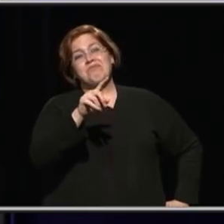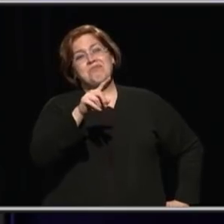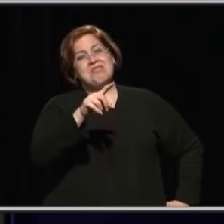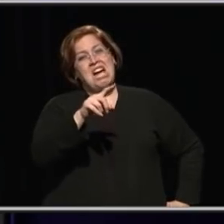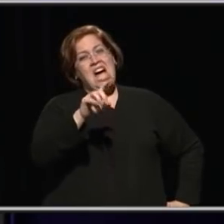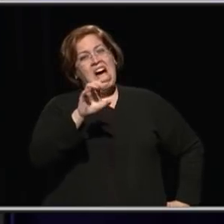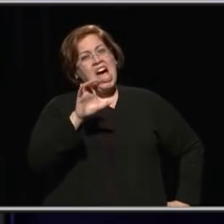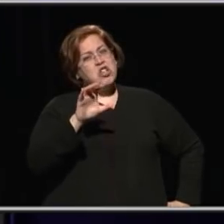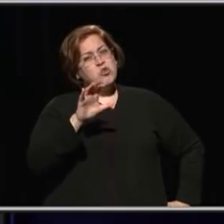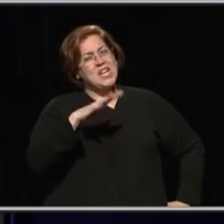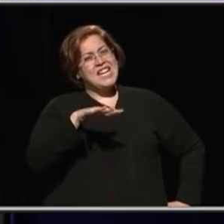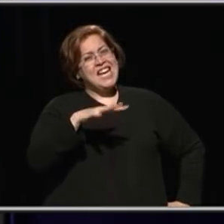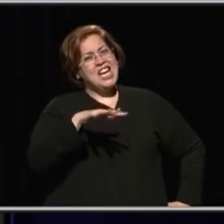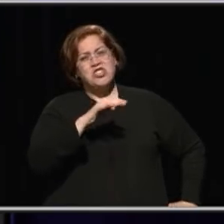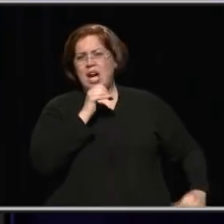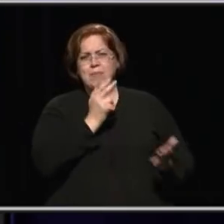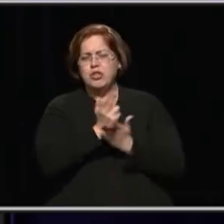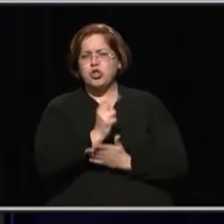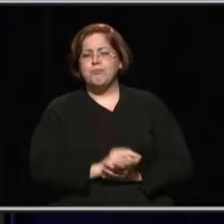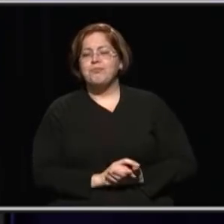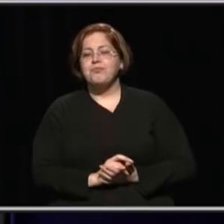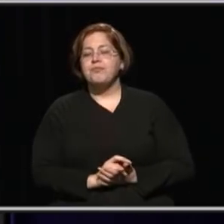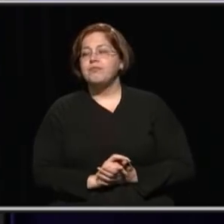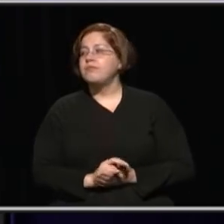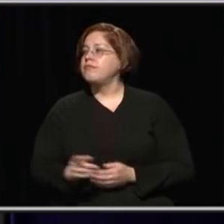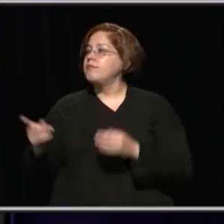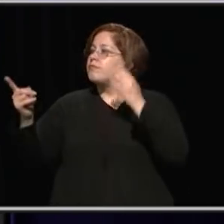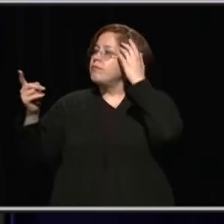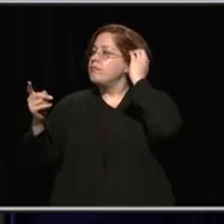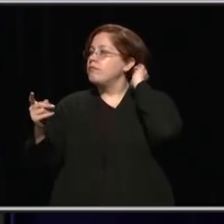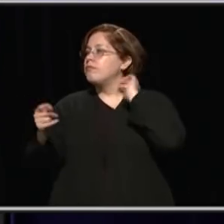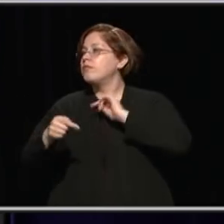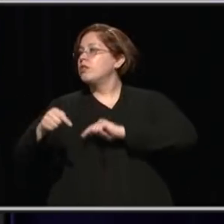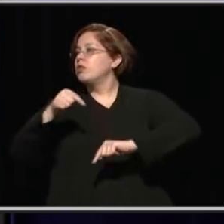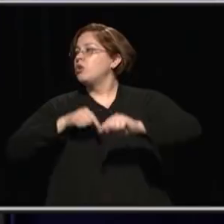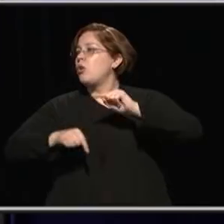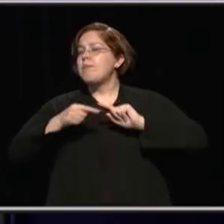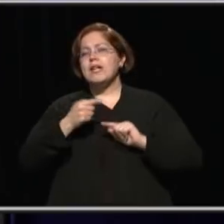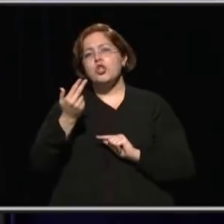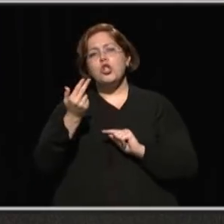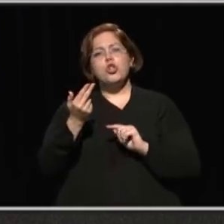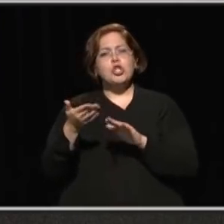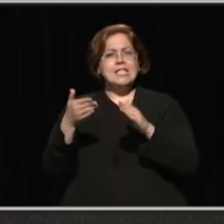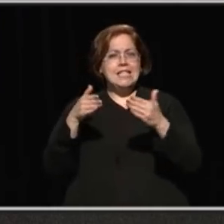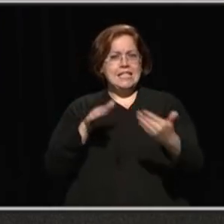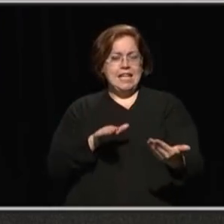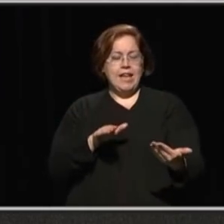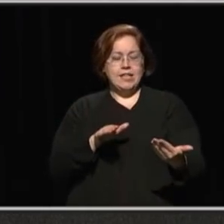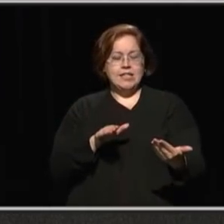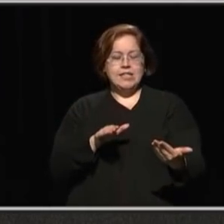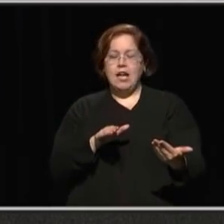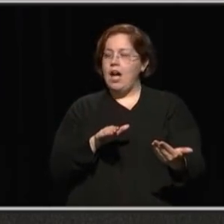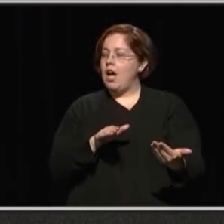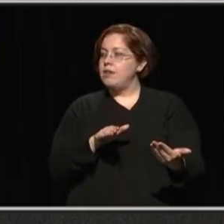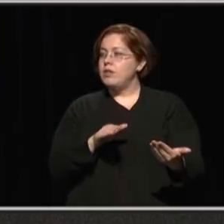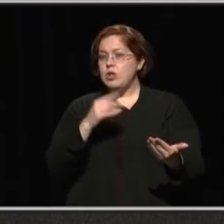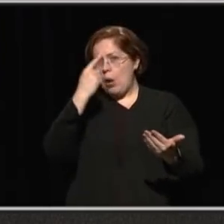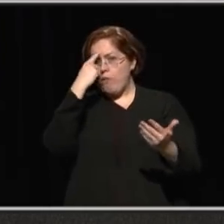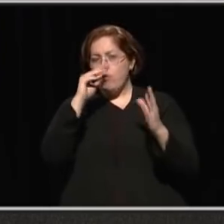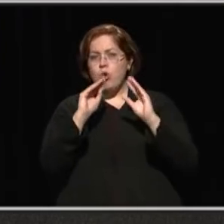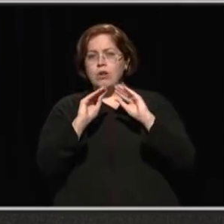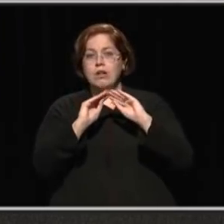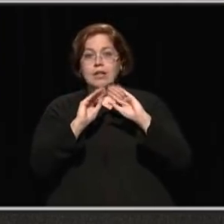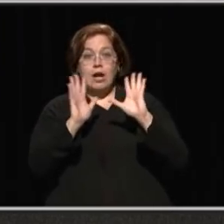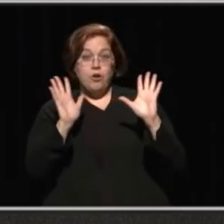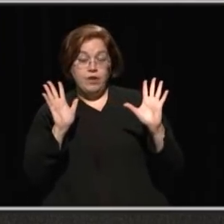100-ish. I'm not sure. Going back to the 13 deaths, Mayor, just for clarification,